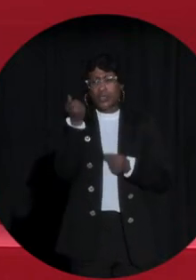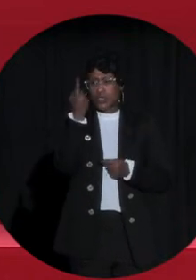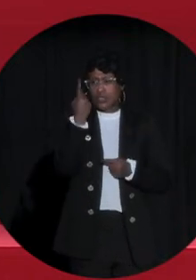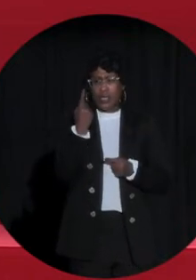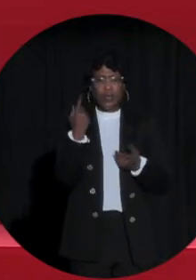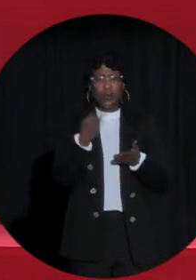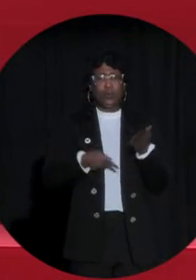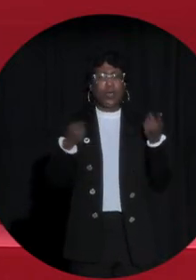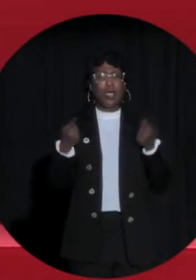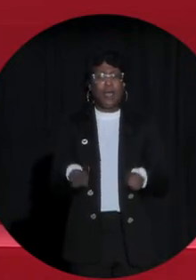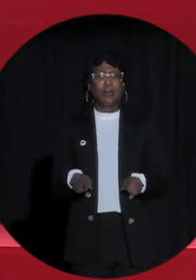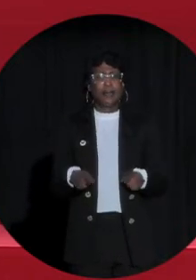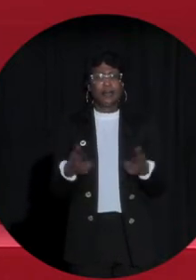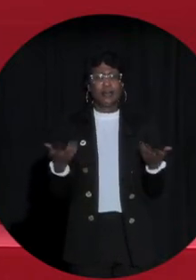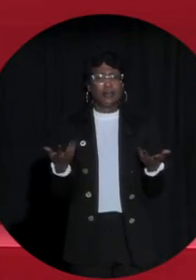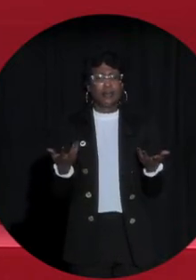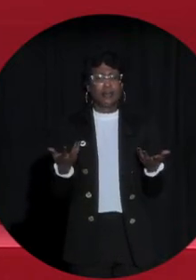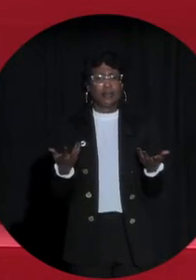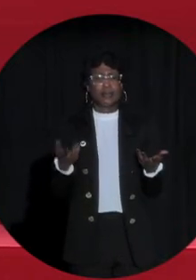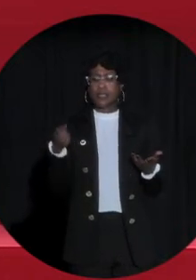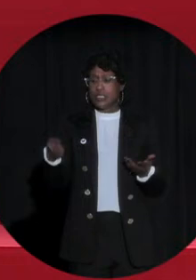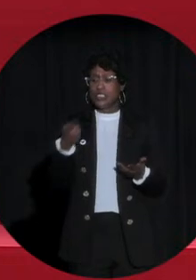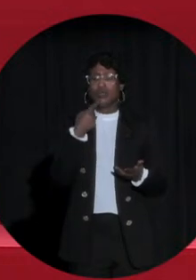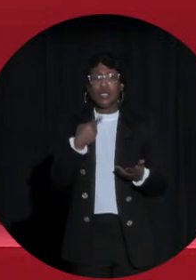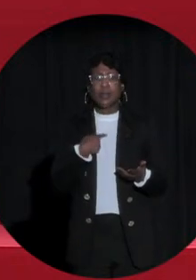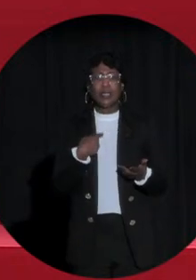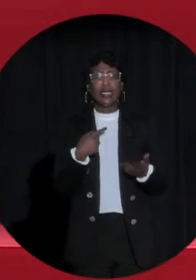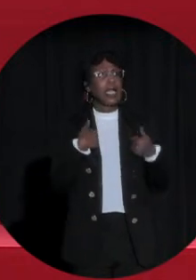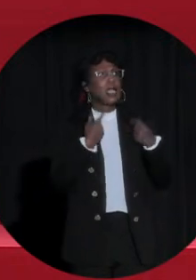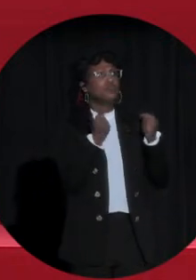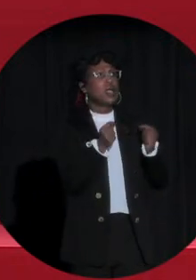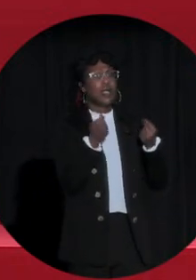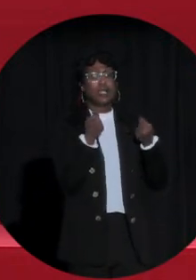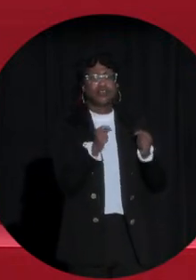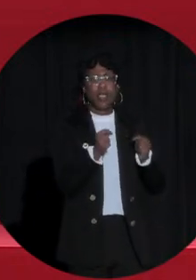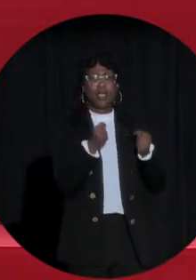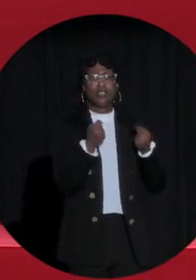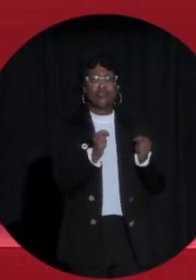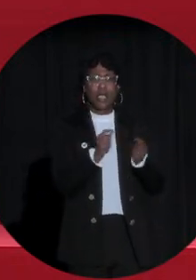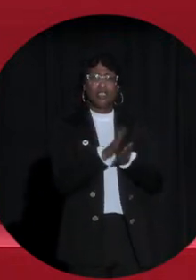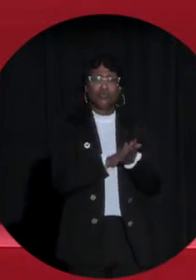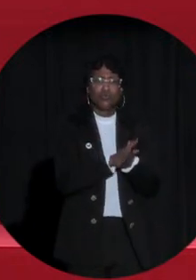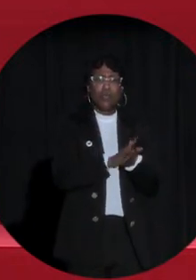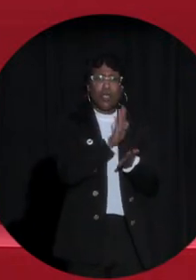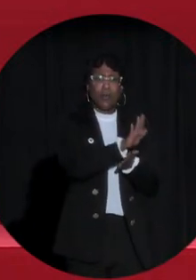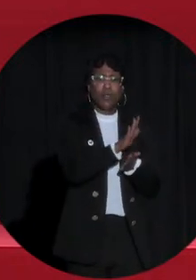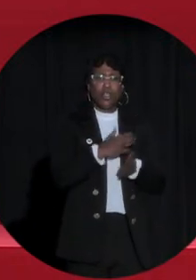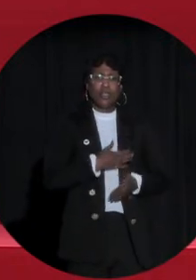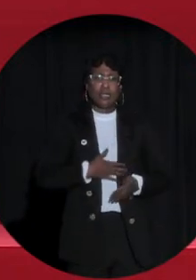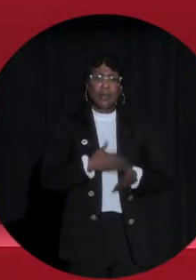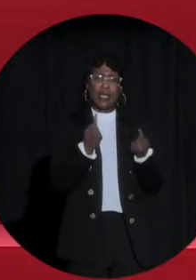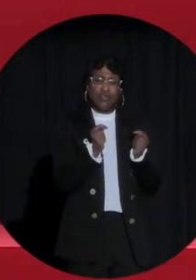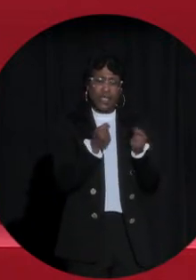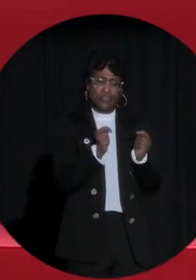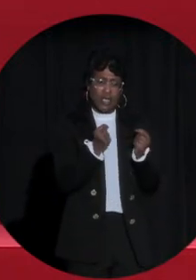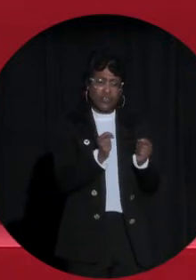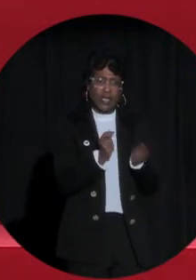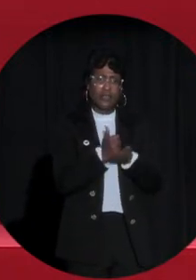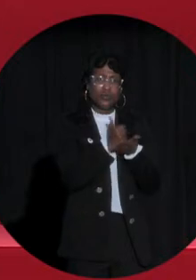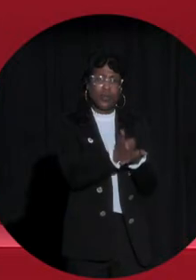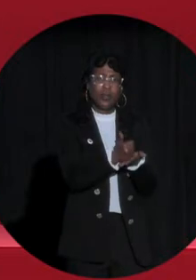before. And so she kept telling me, I tried to rub my baby sister's stomach. I was